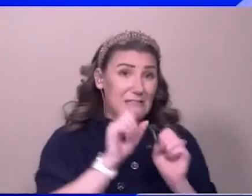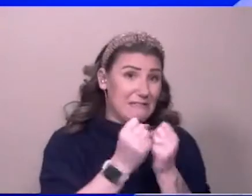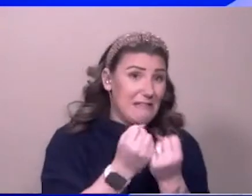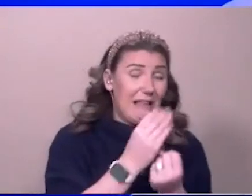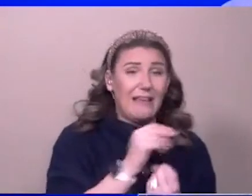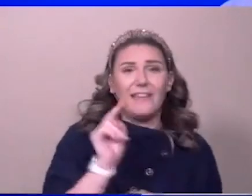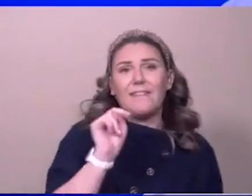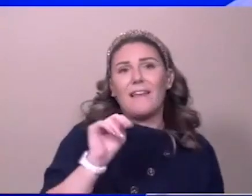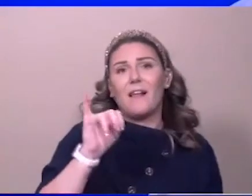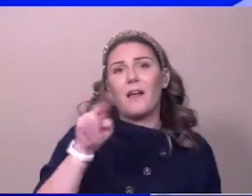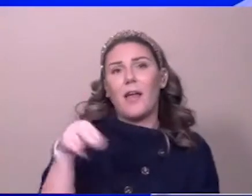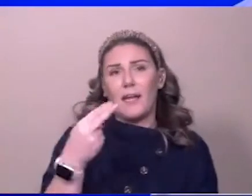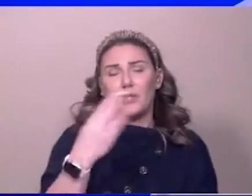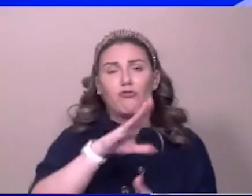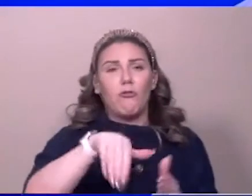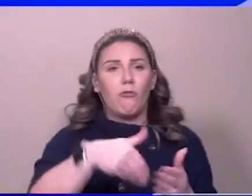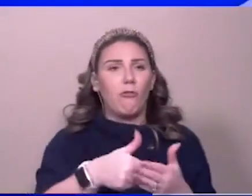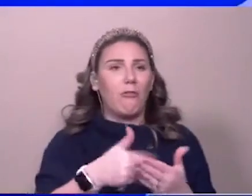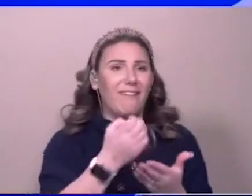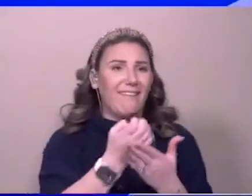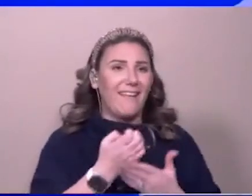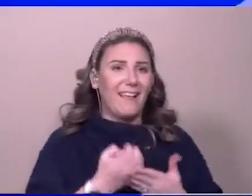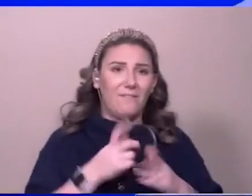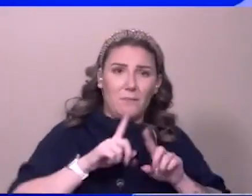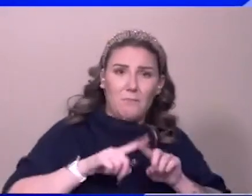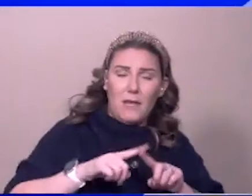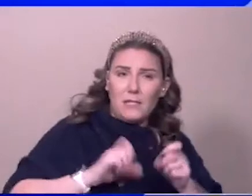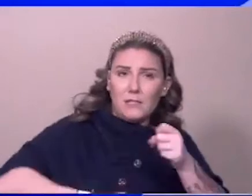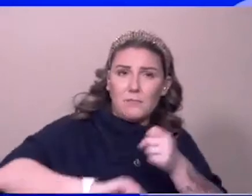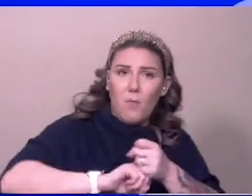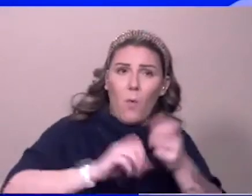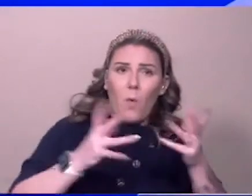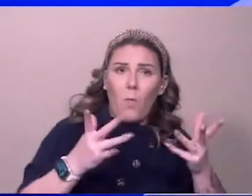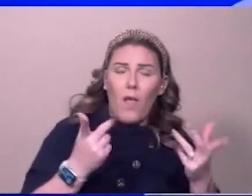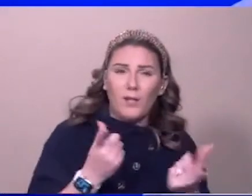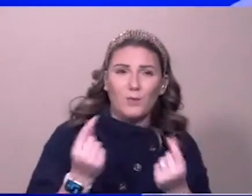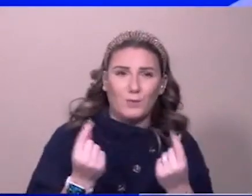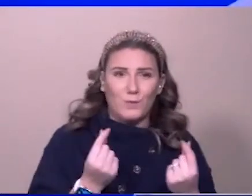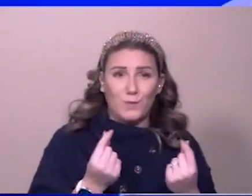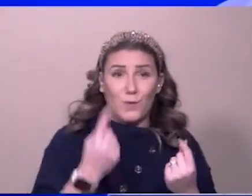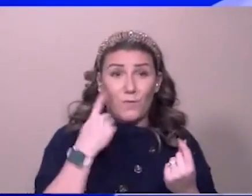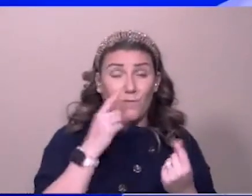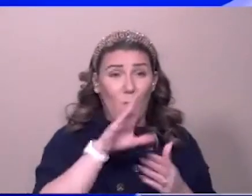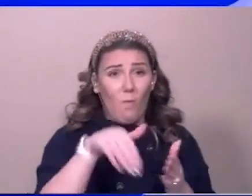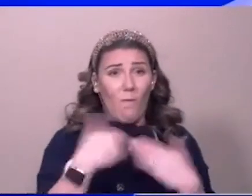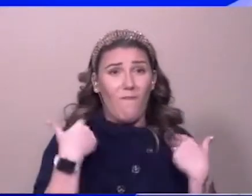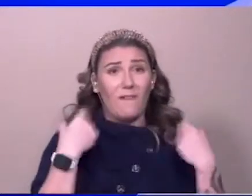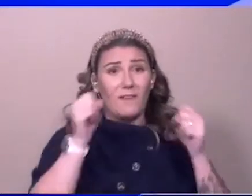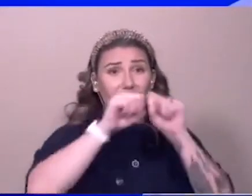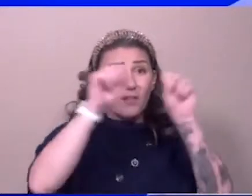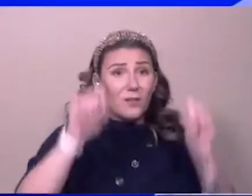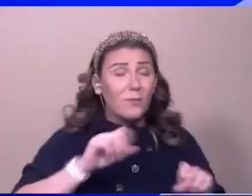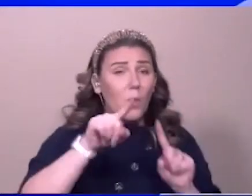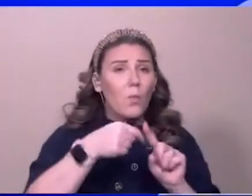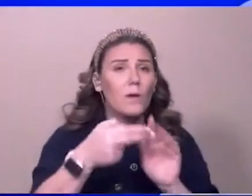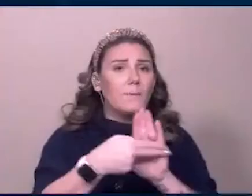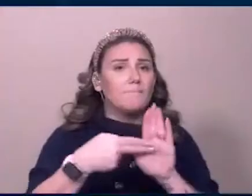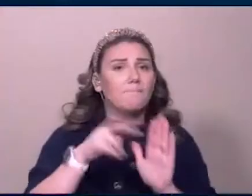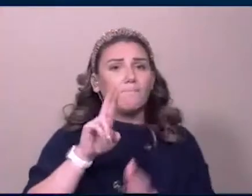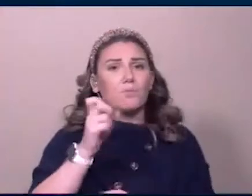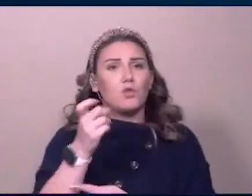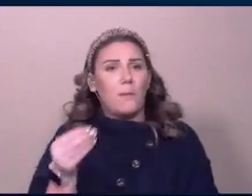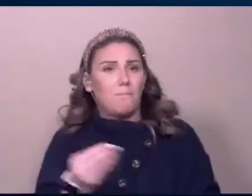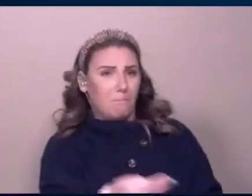trying to use that evidence-based medicine to support what we do as a health system when we do prescribe these drugs.